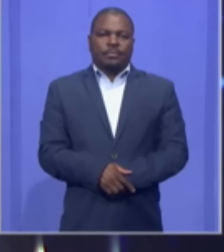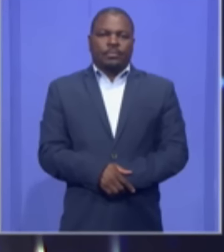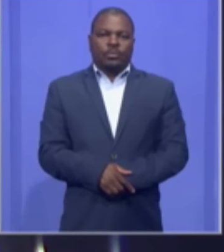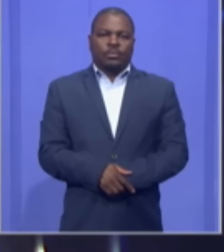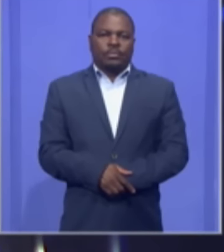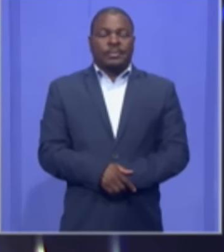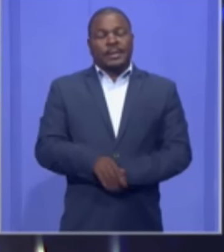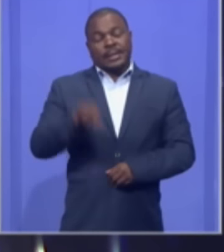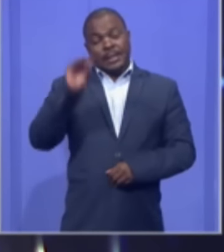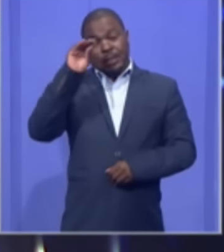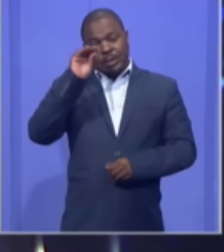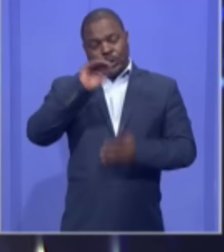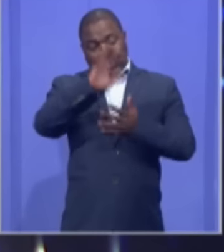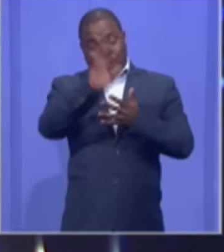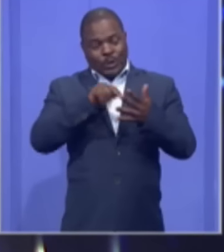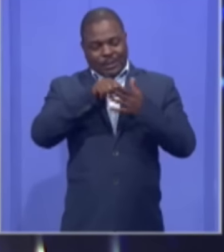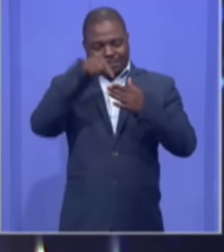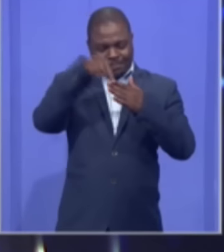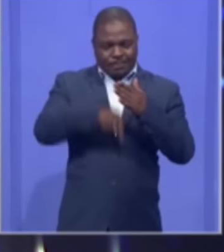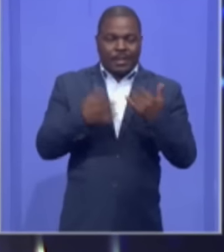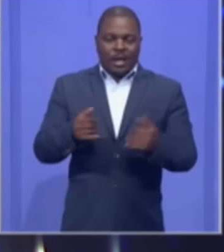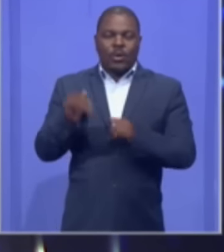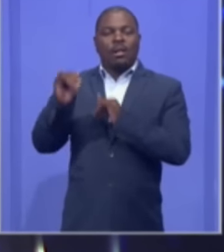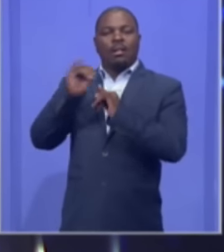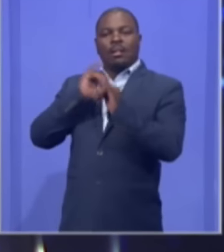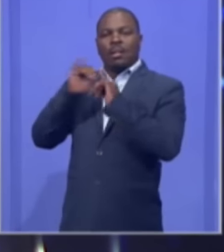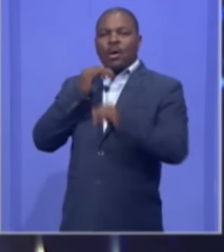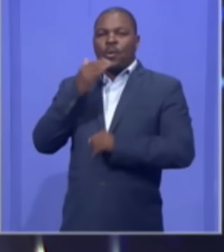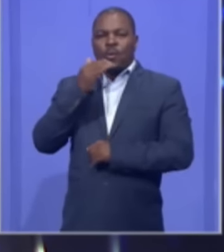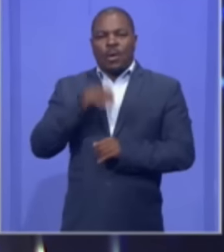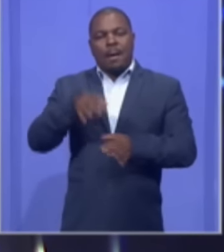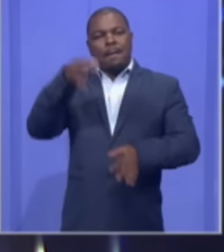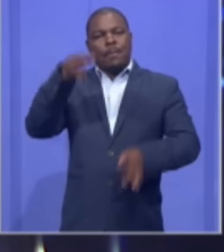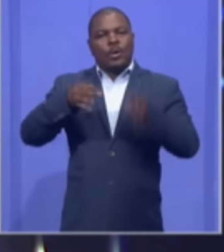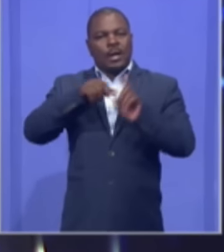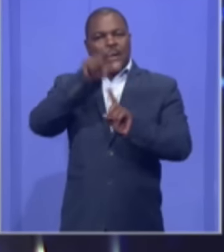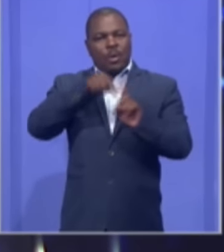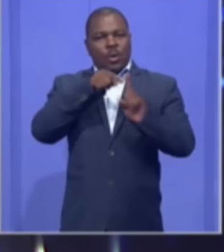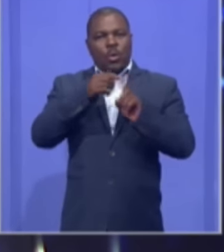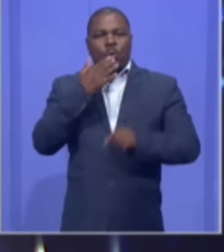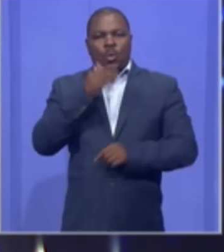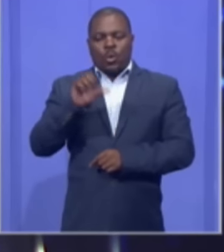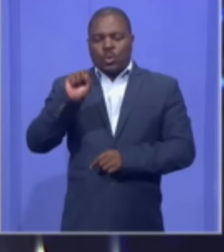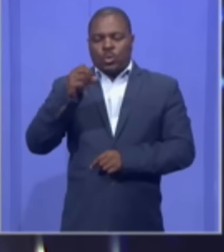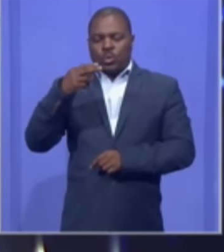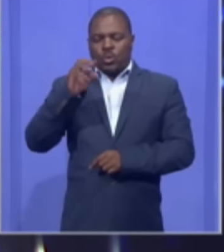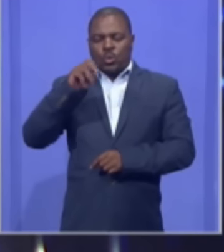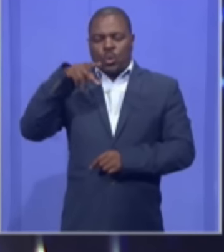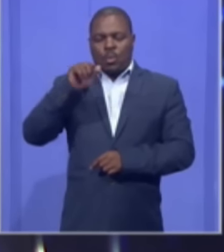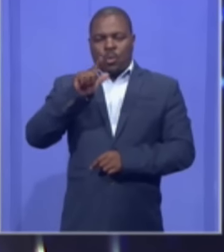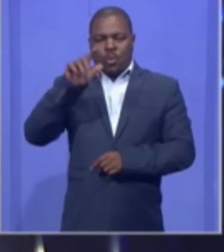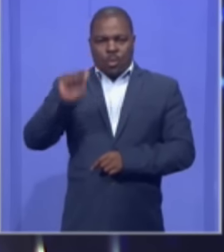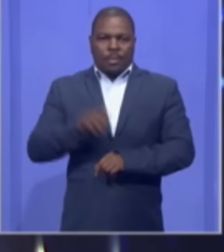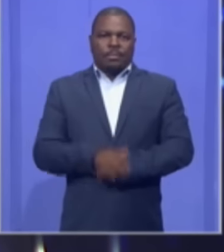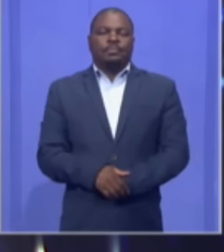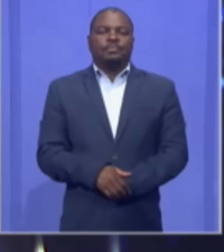Ho ntshetsa pele taba ena pele re buisana le mohlopholli wa ditaba tsa dipolotiki Arthur Shupola.